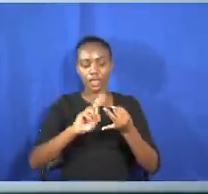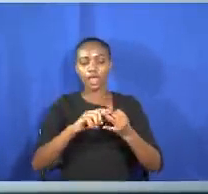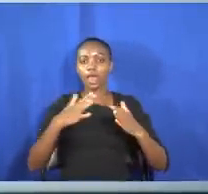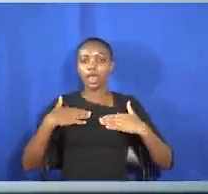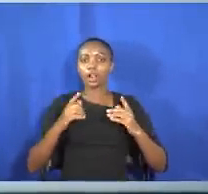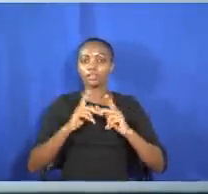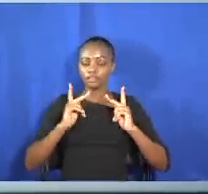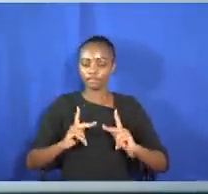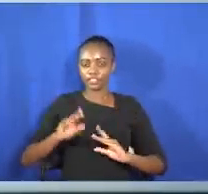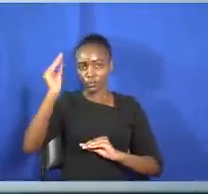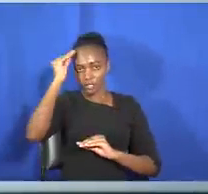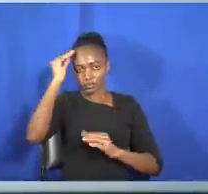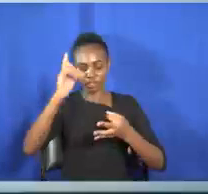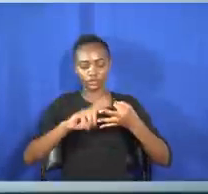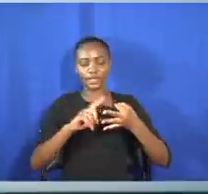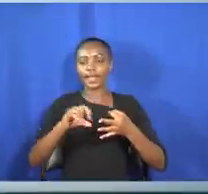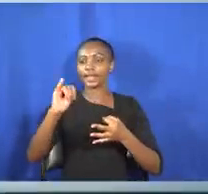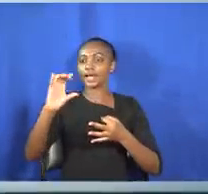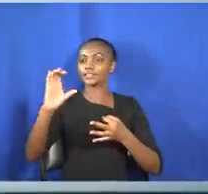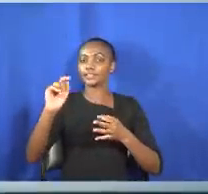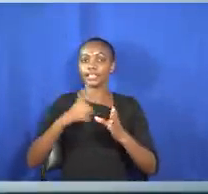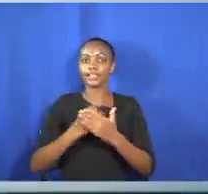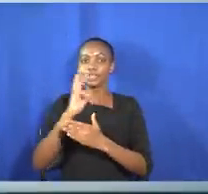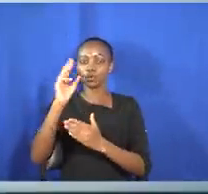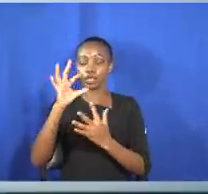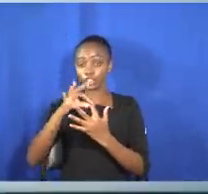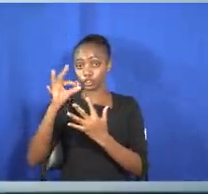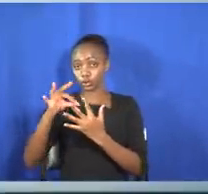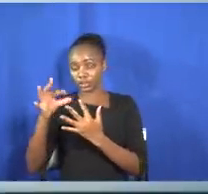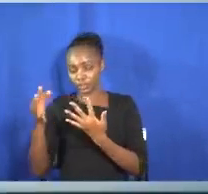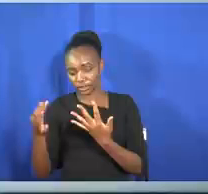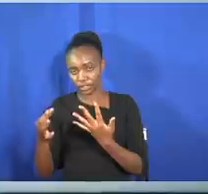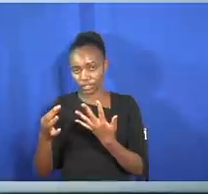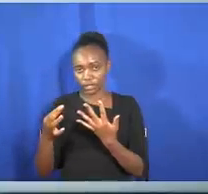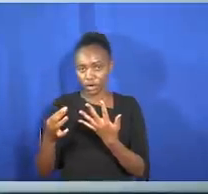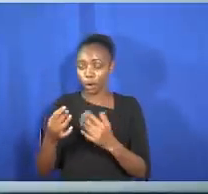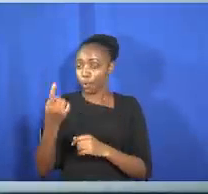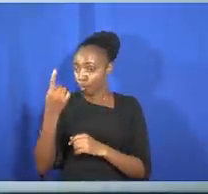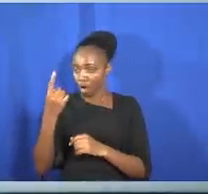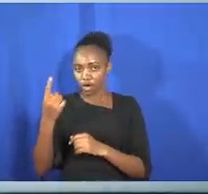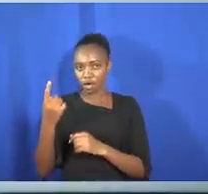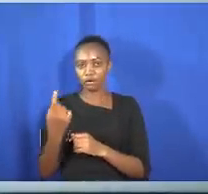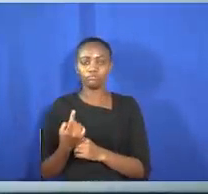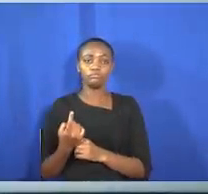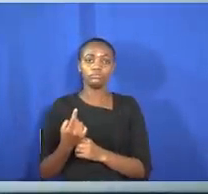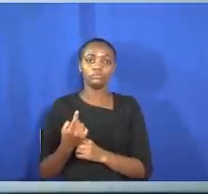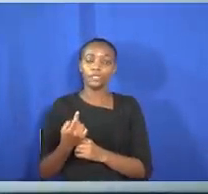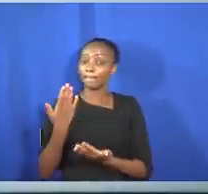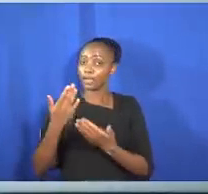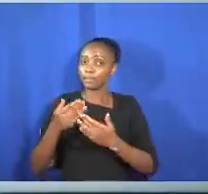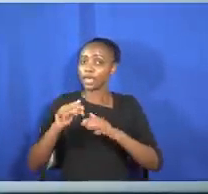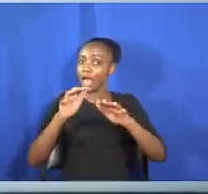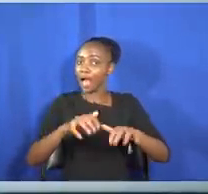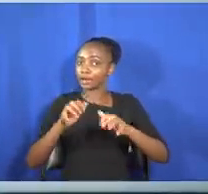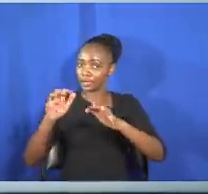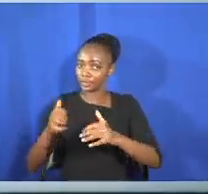running, health and physical education, ICT. And then they will choose 1 option,